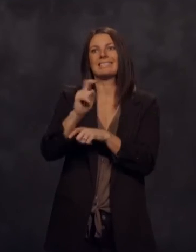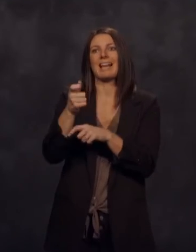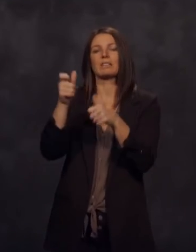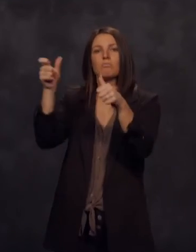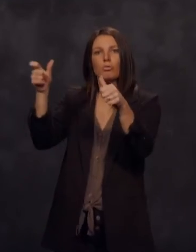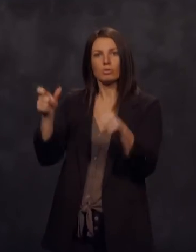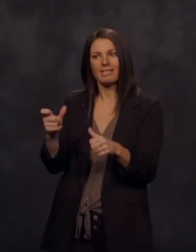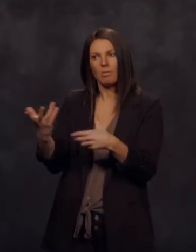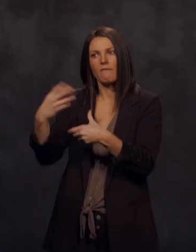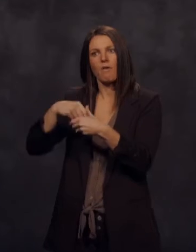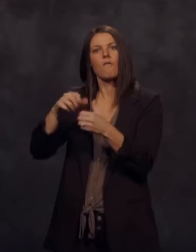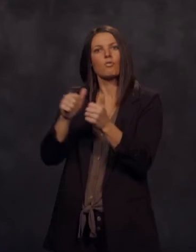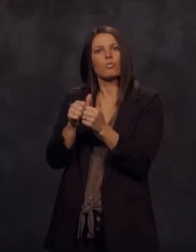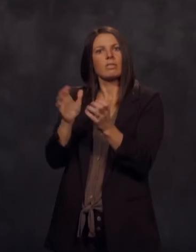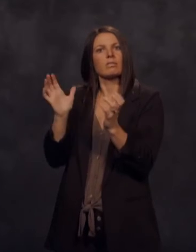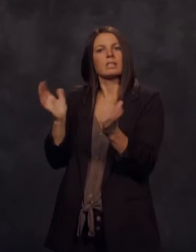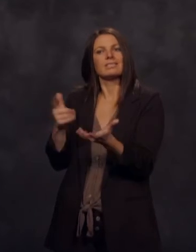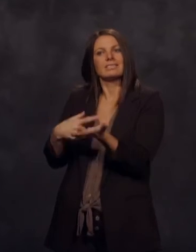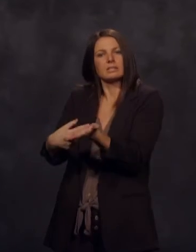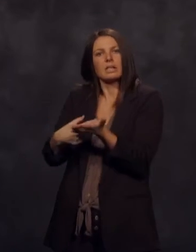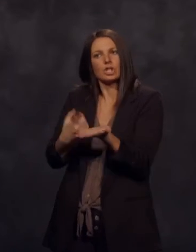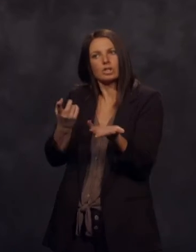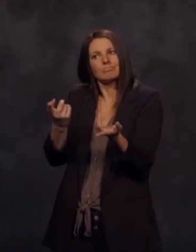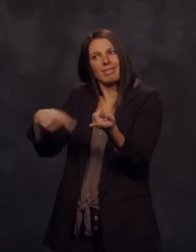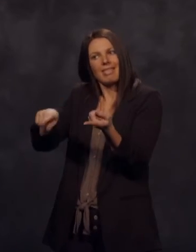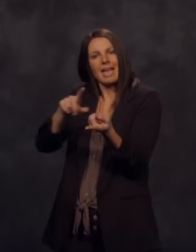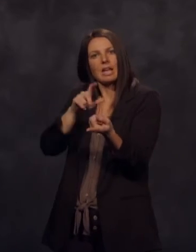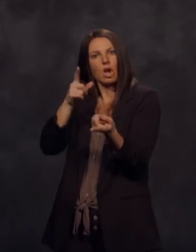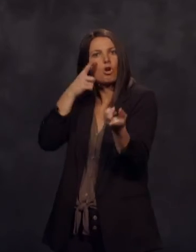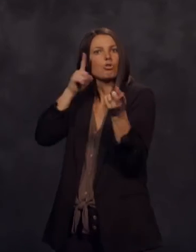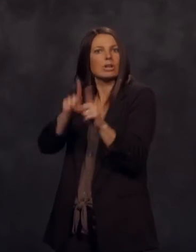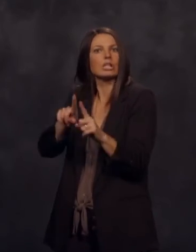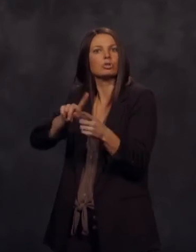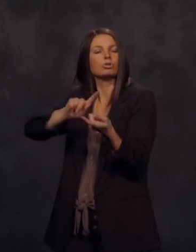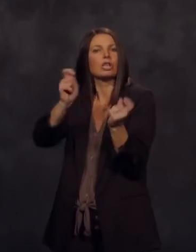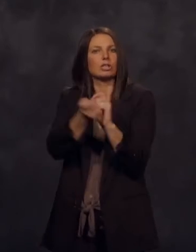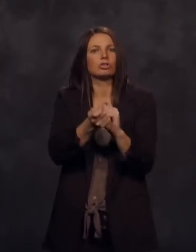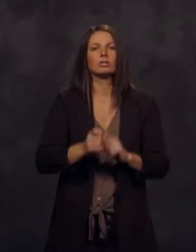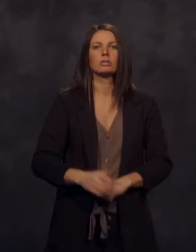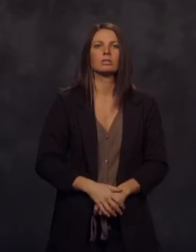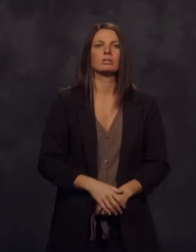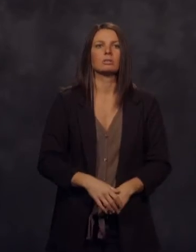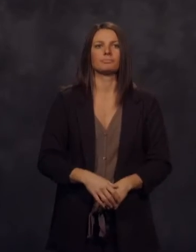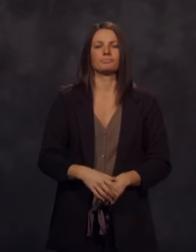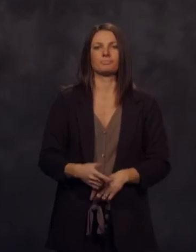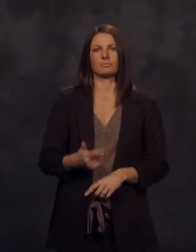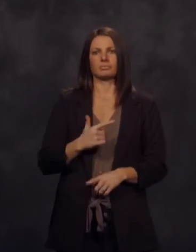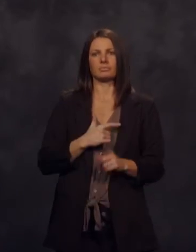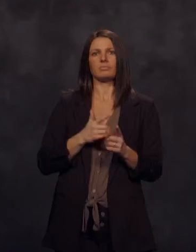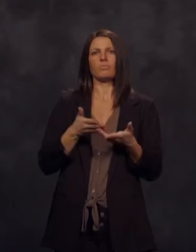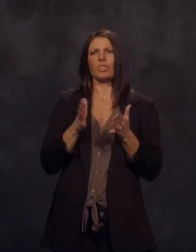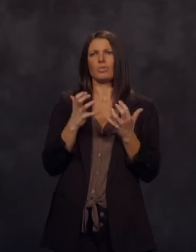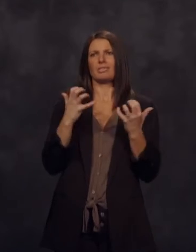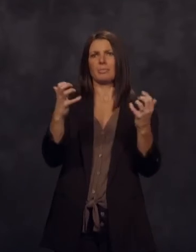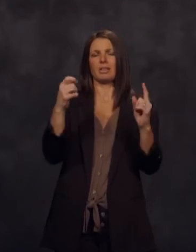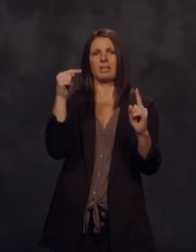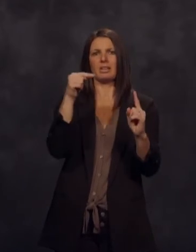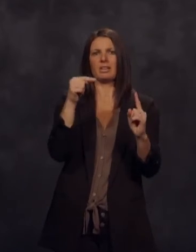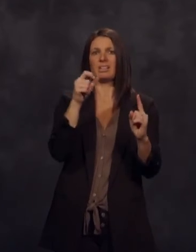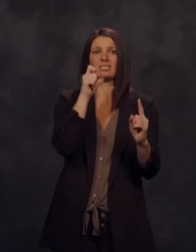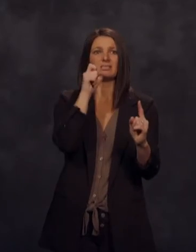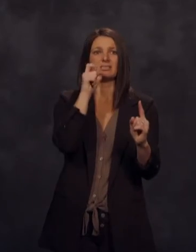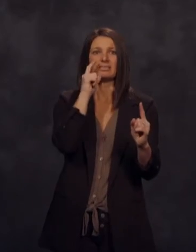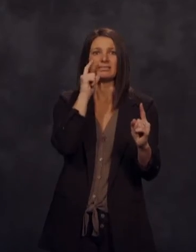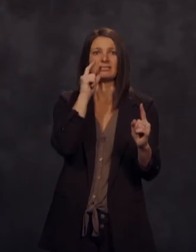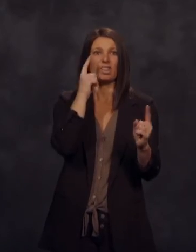were a part of this conversation and obviously agreed to make this change. And I don't think there's anybody in the General Assembly disagrees with